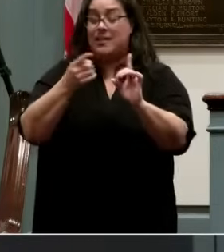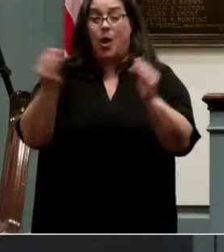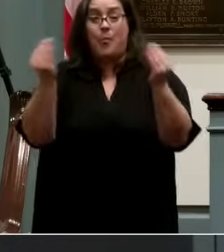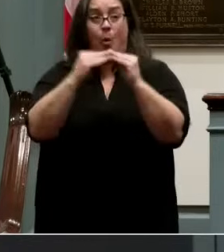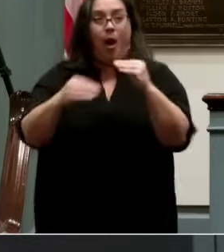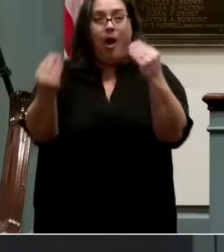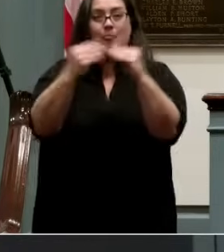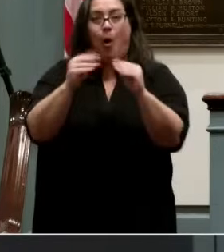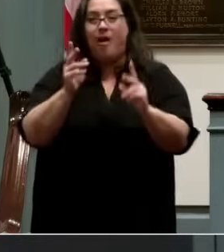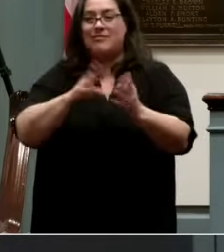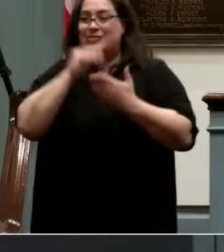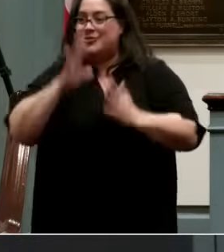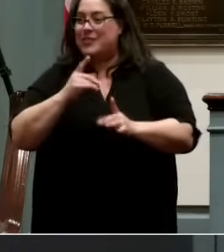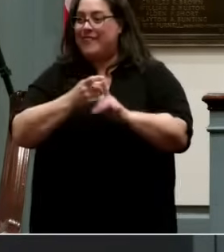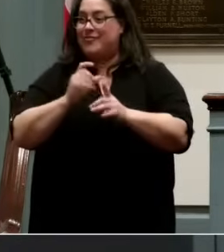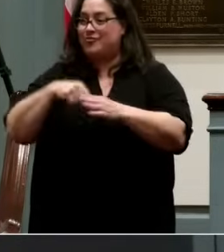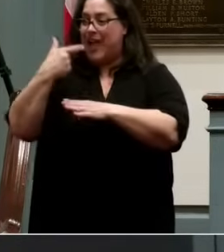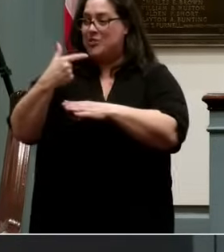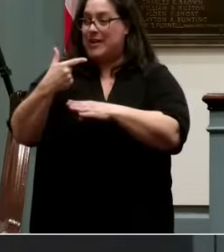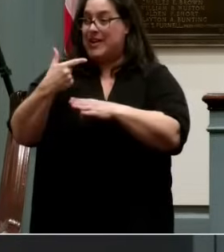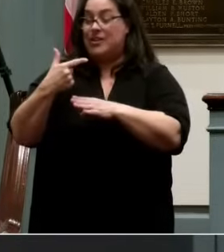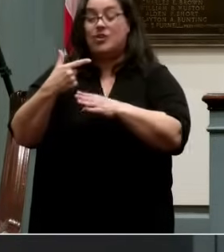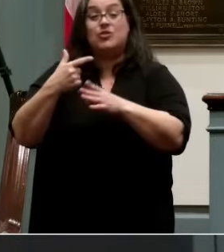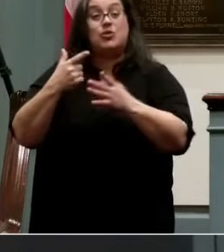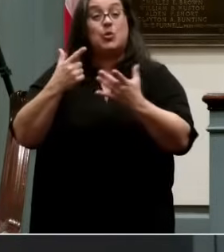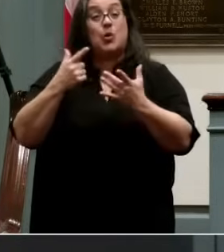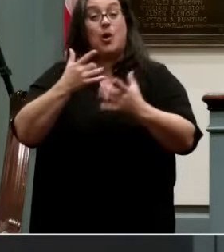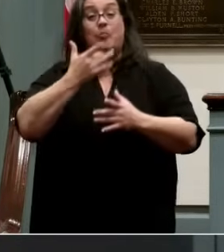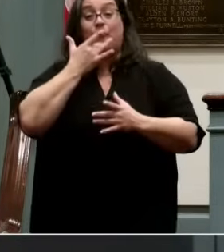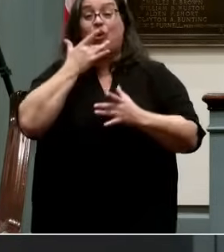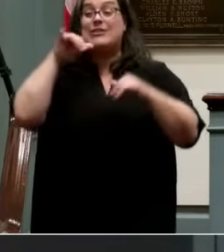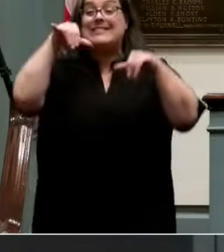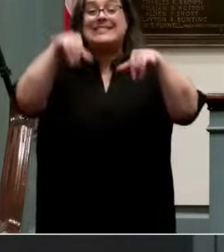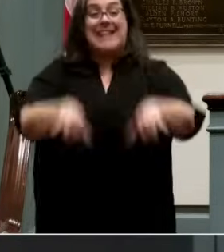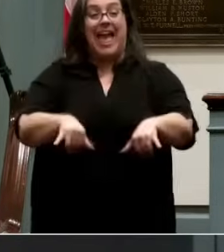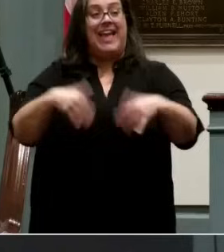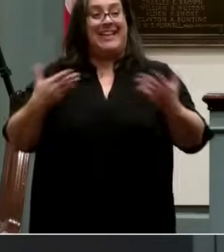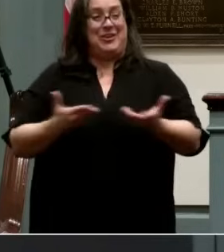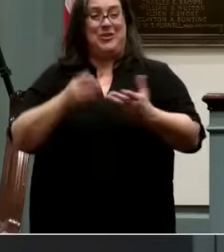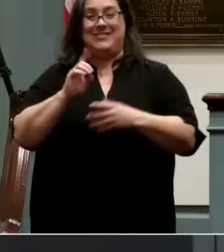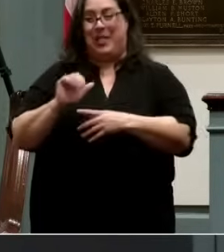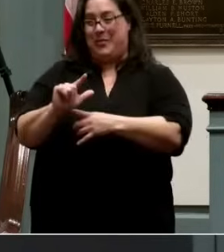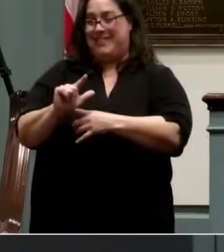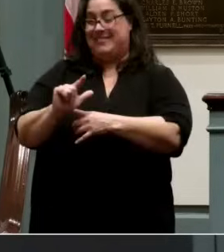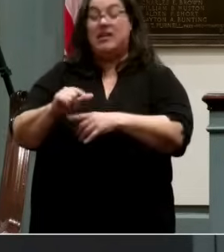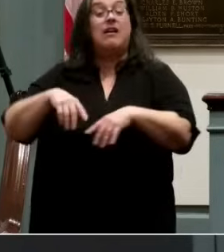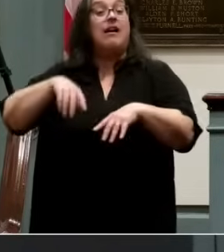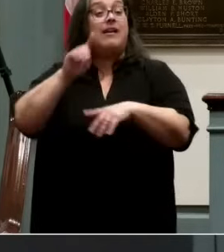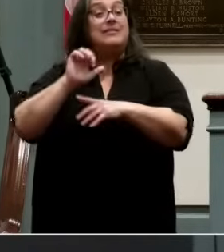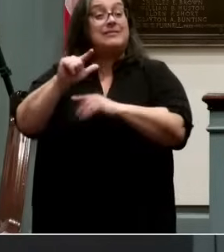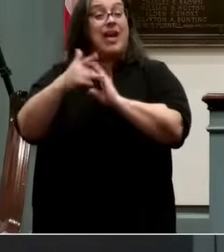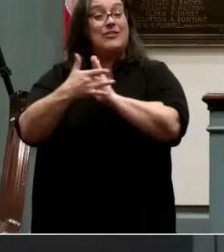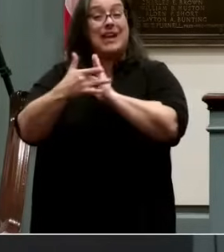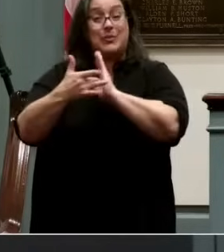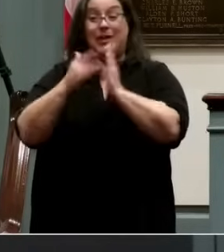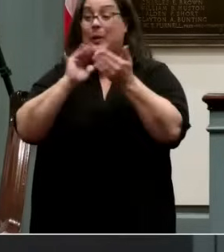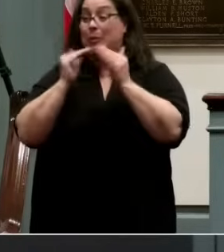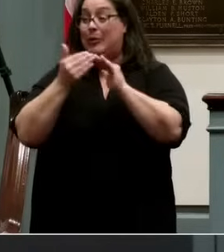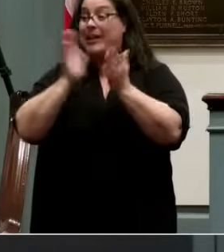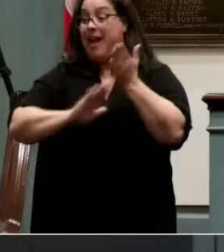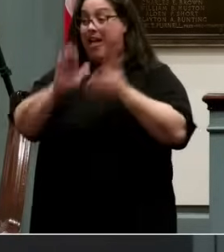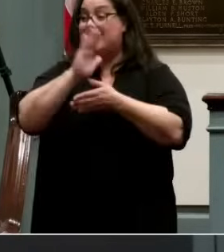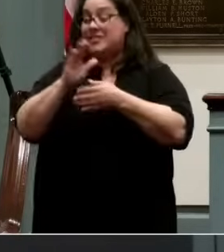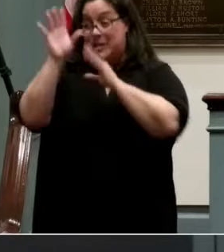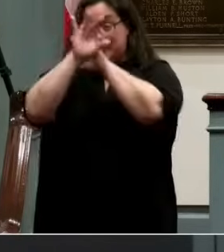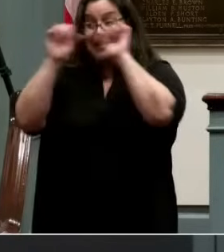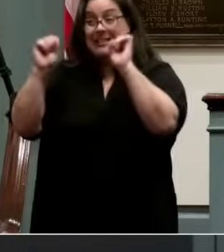UD and Delaware State here in Delaware. At Delaware Technical and Community College, President Brainerd and his team continue